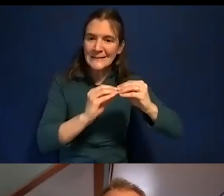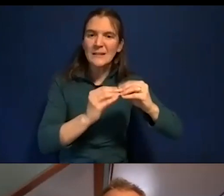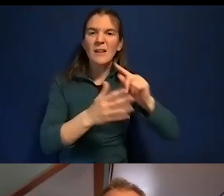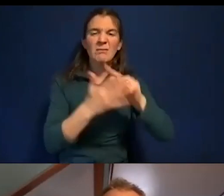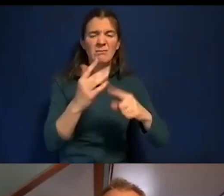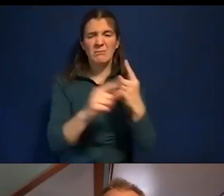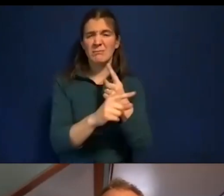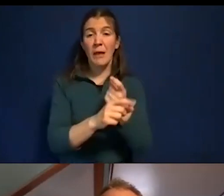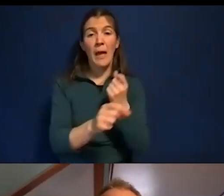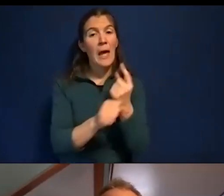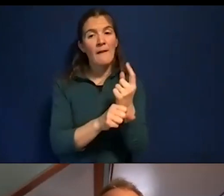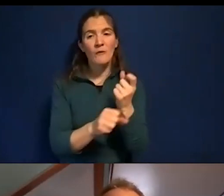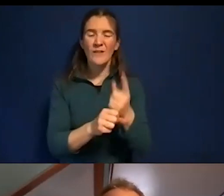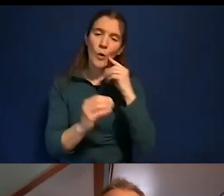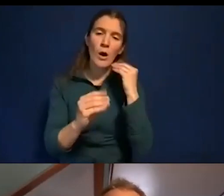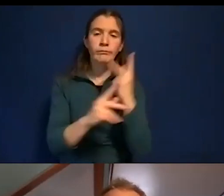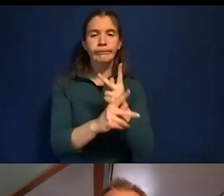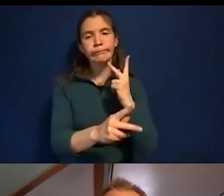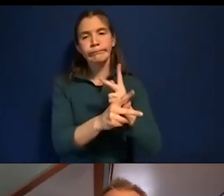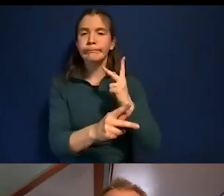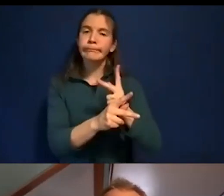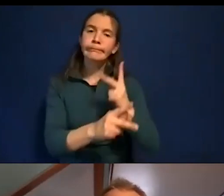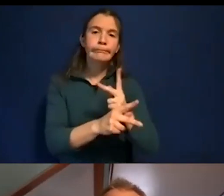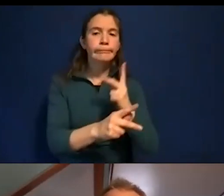for maintenance.